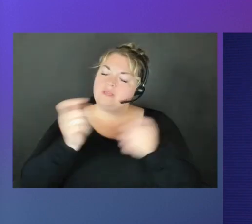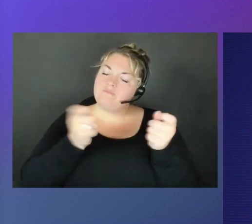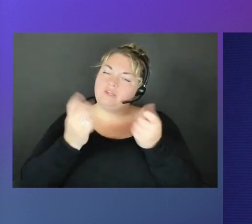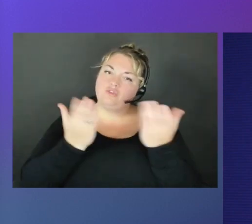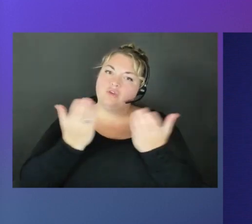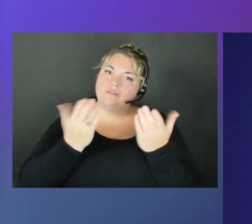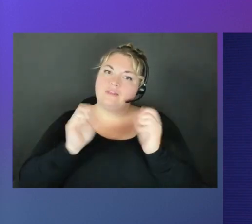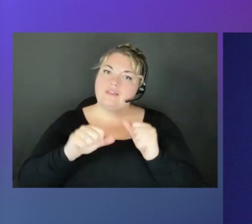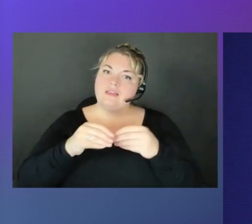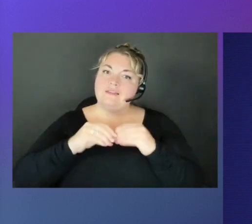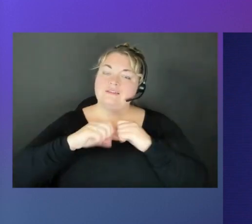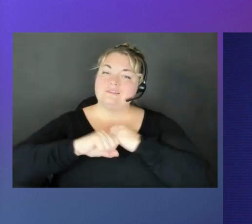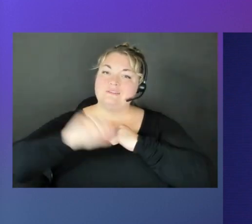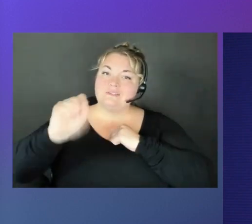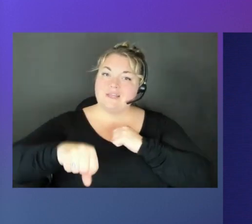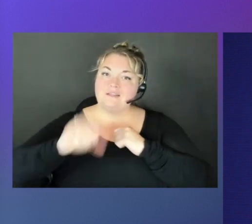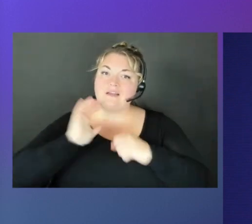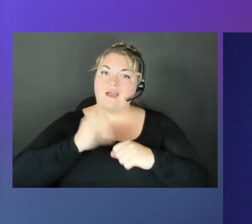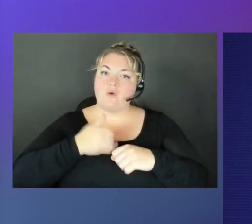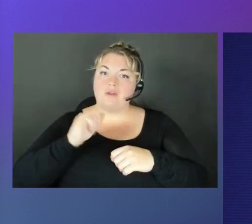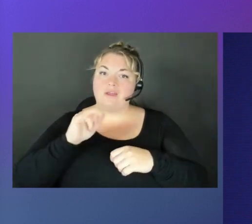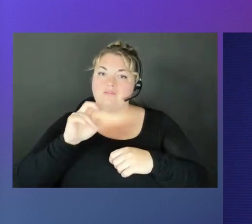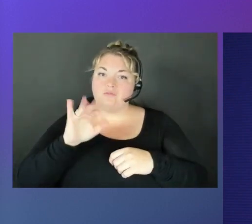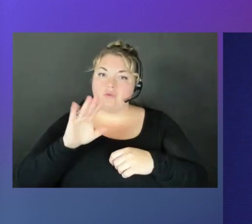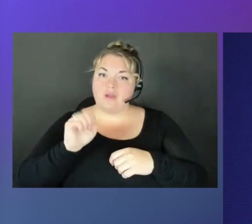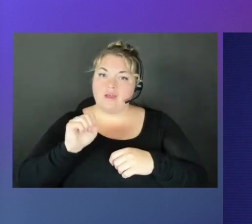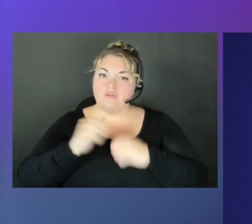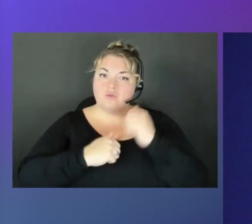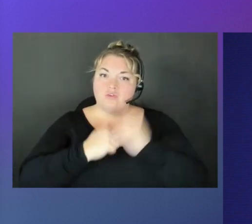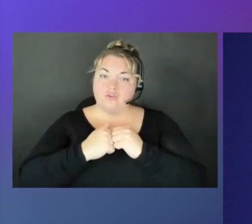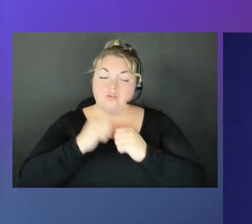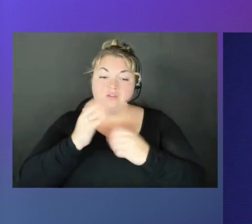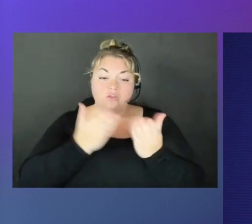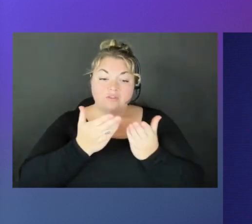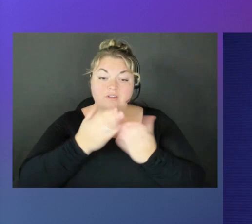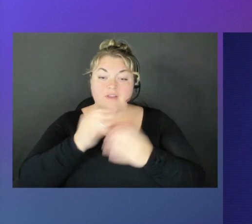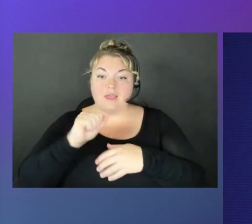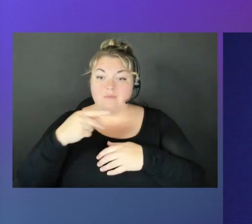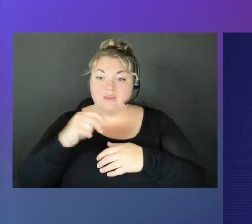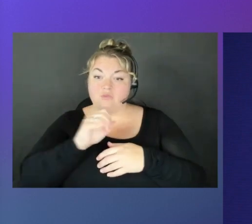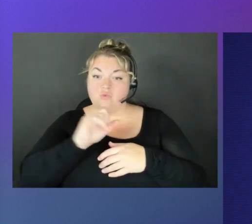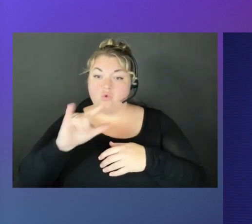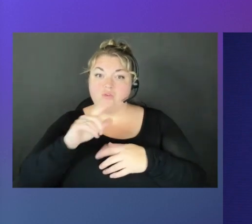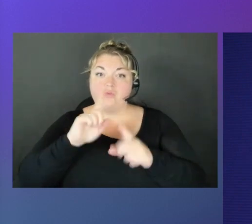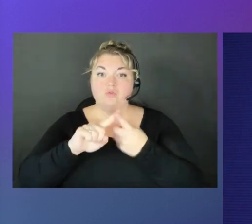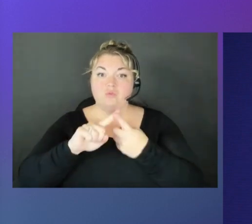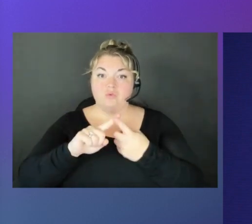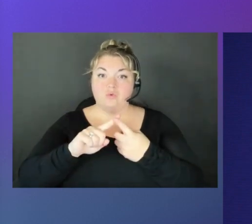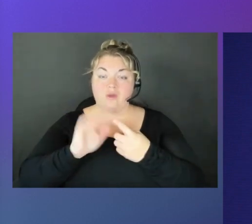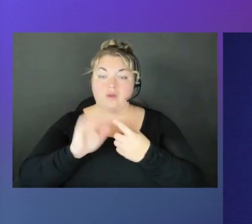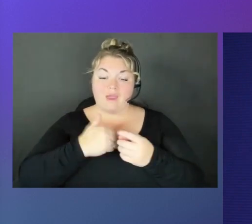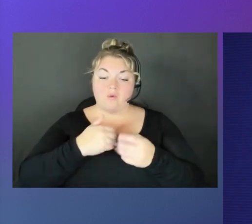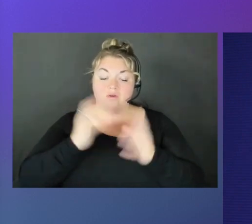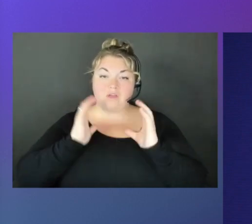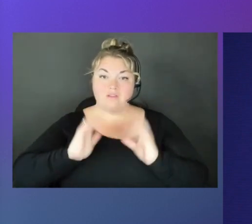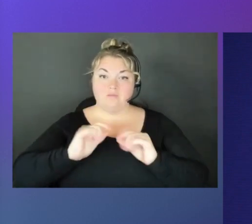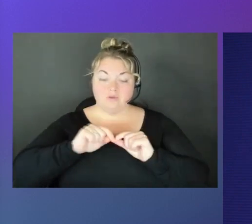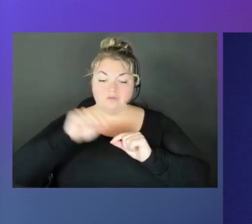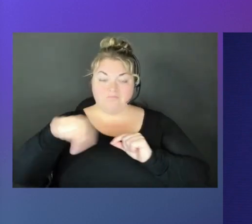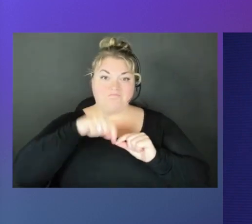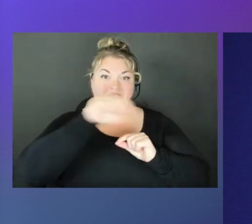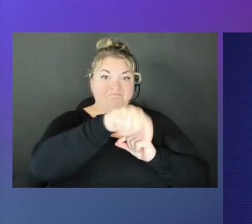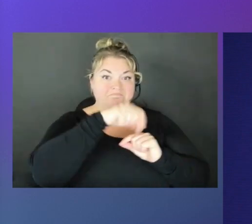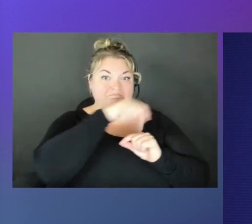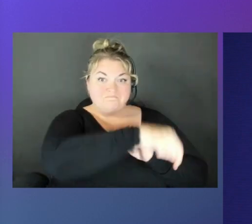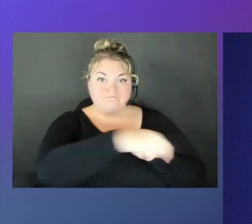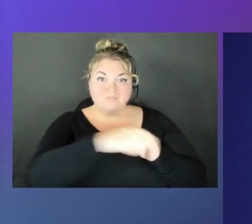AWS infrastructure, services, APIs, and tools from our region to our customers' edge sites. So it really, truly delivers a very consistent